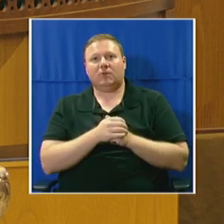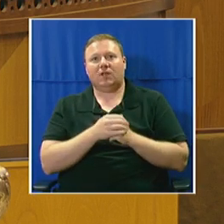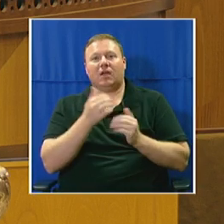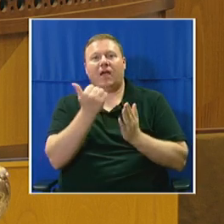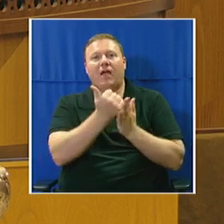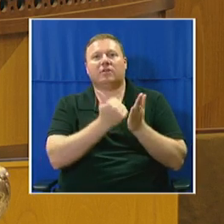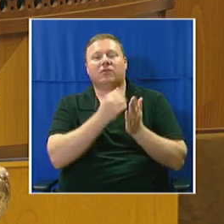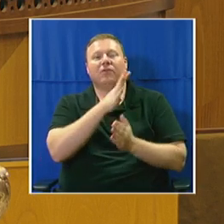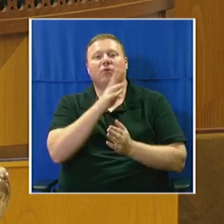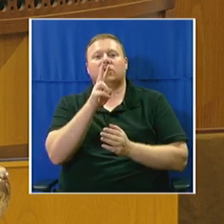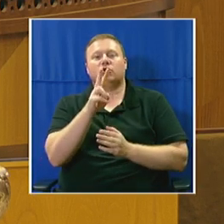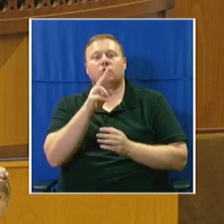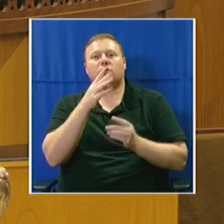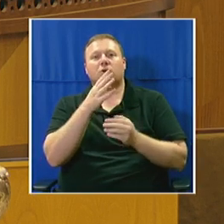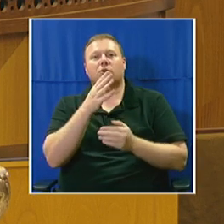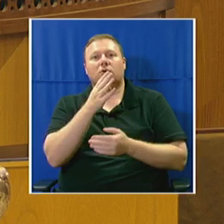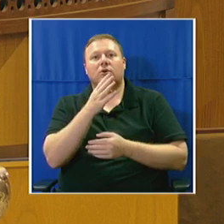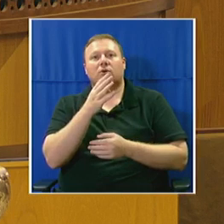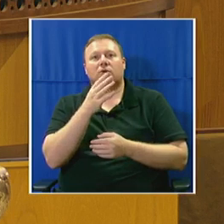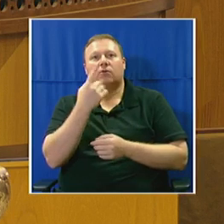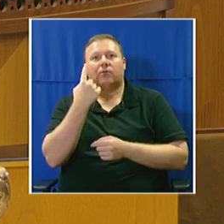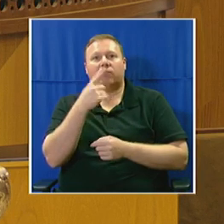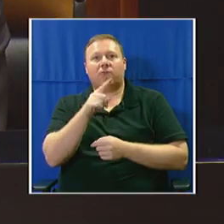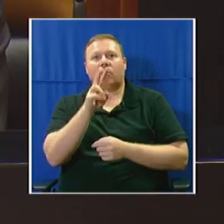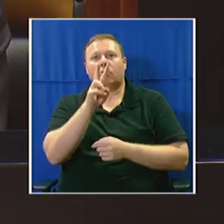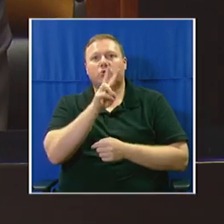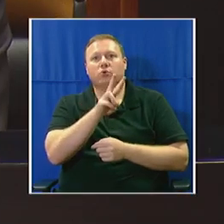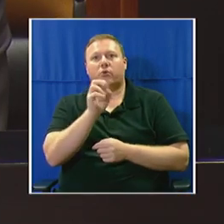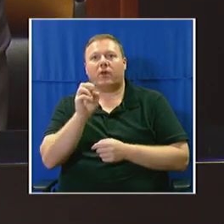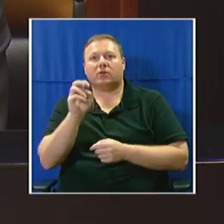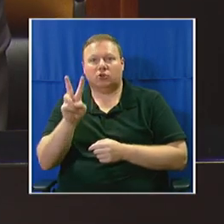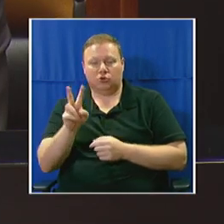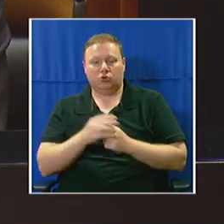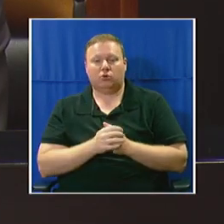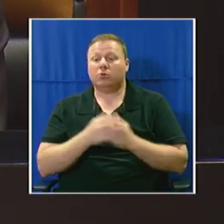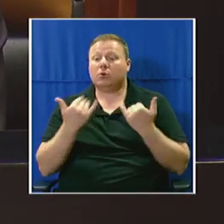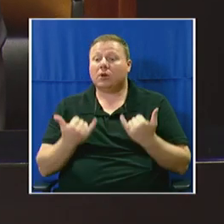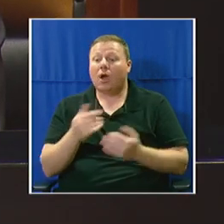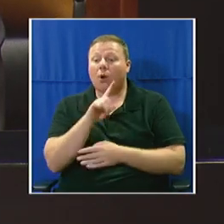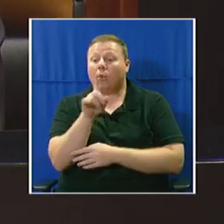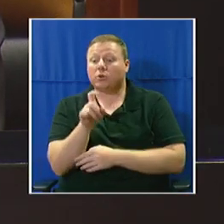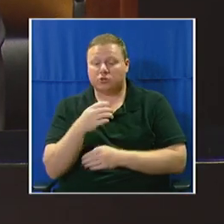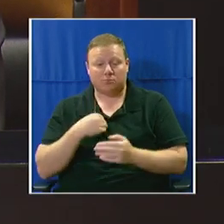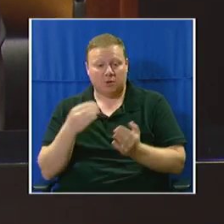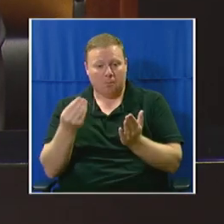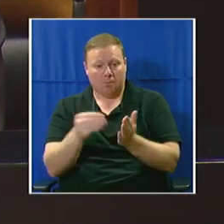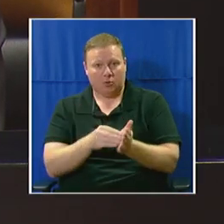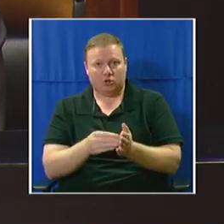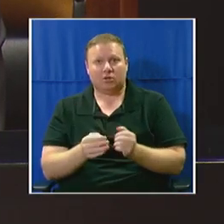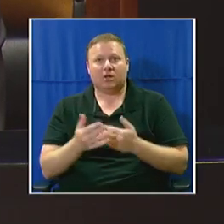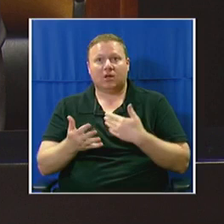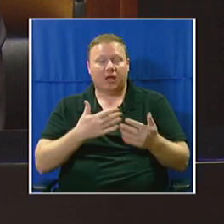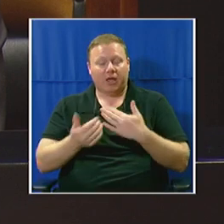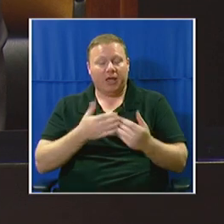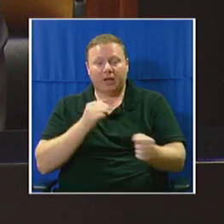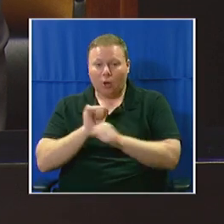of rule 2864 C to inquire into amending other provisions of Defense Act